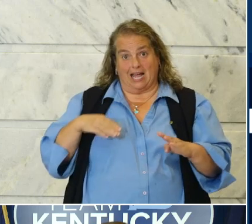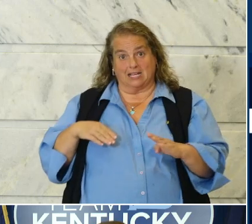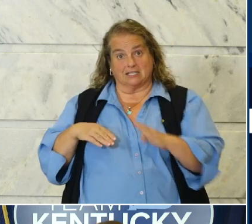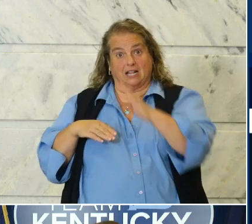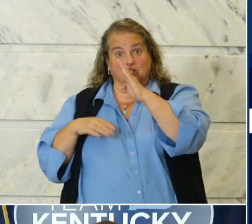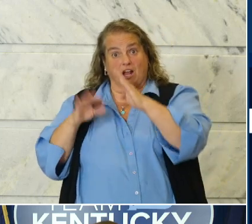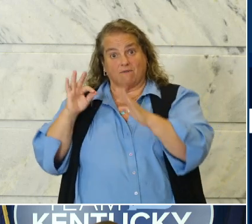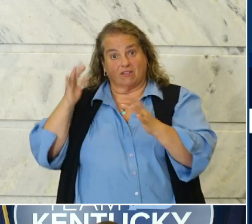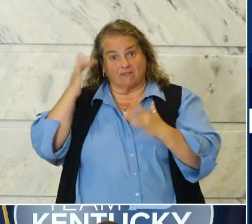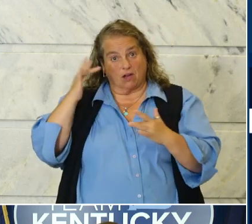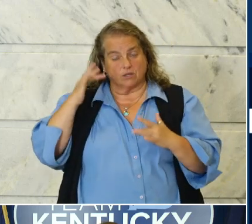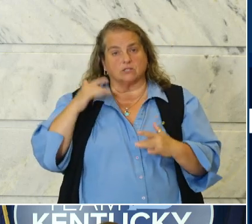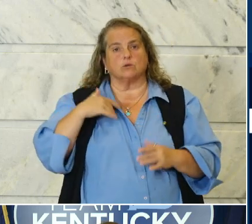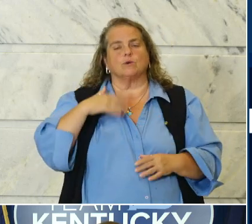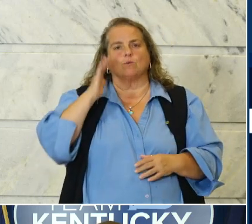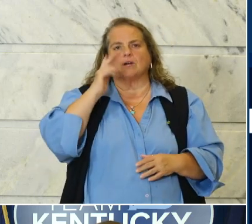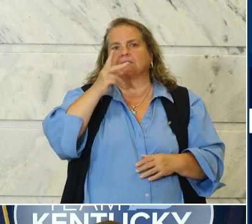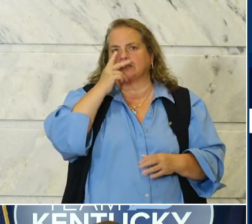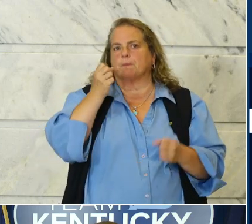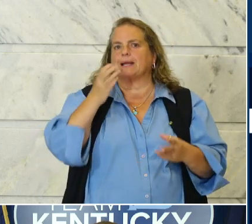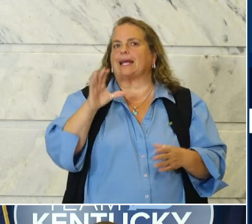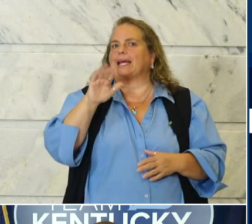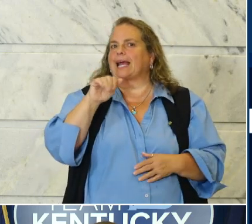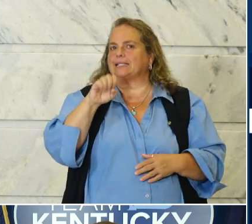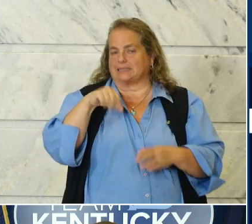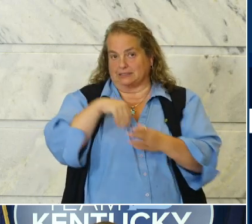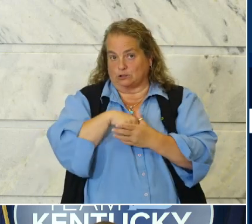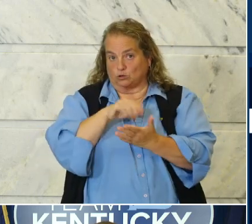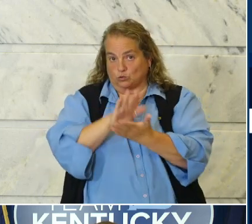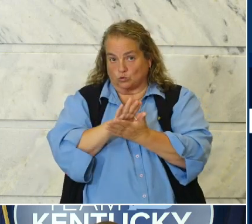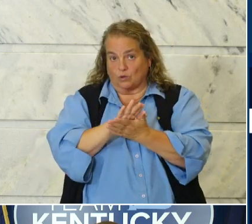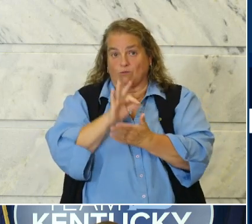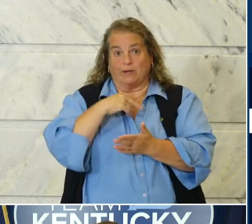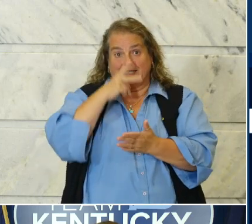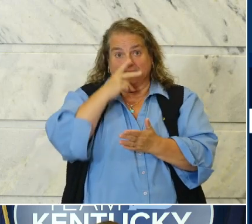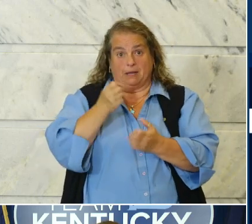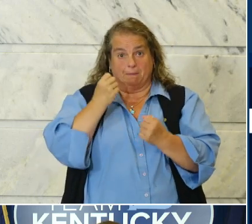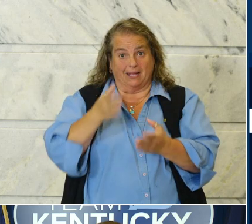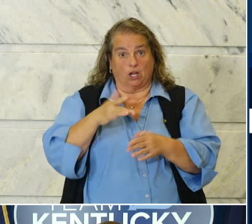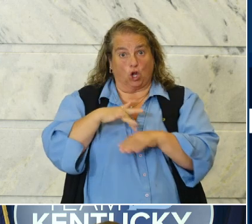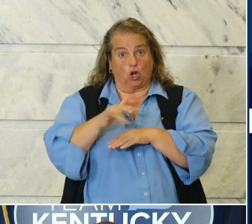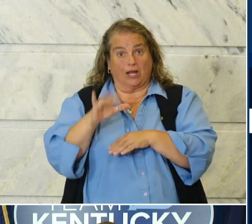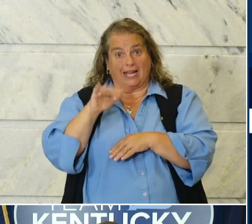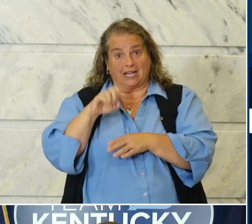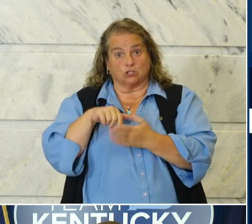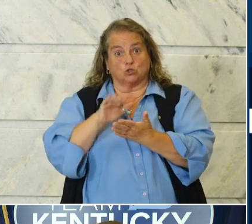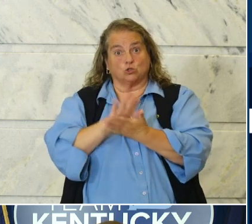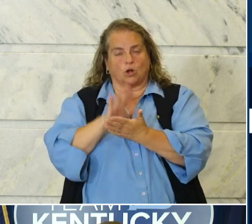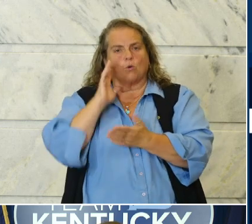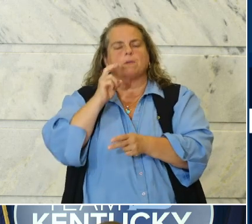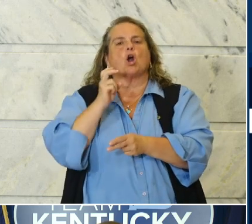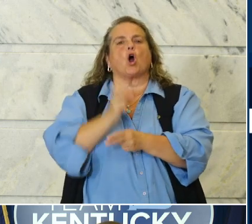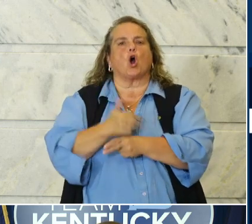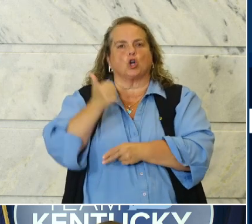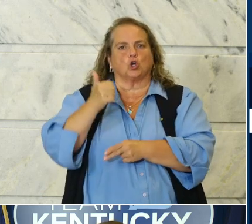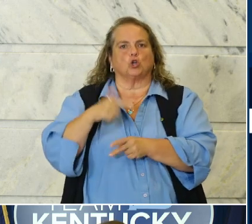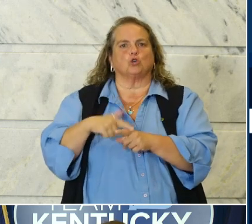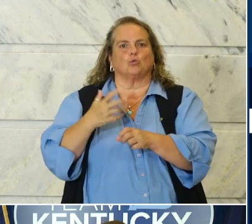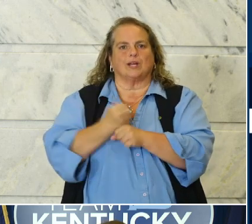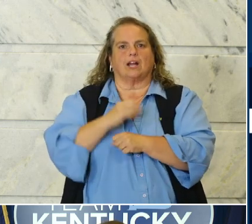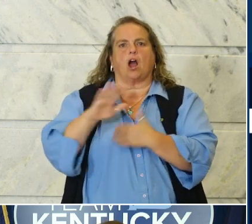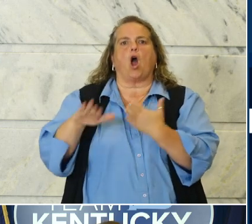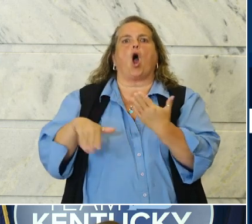virus, we'll see cases in schools. And if we see a lot of early cases in schools, it will be harder to get all